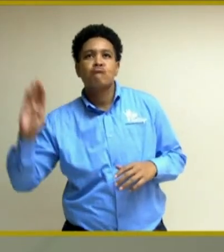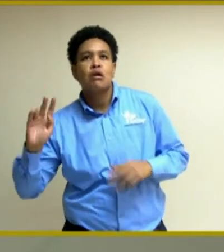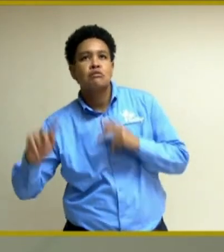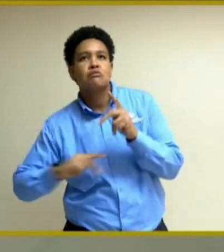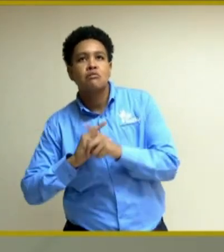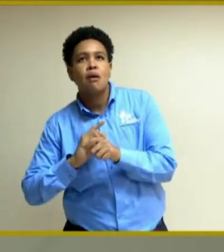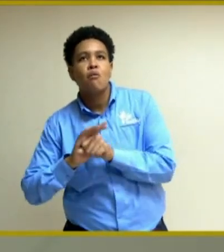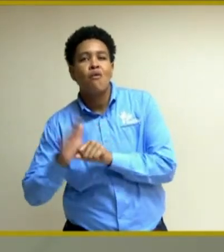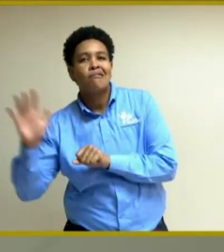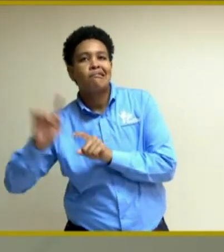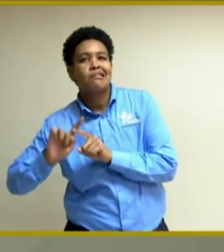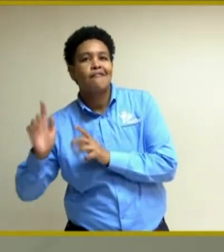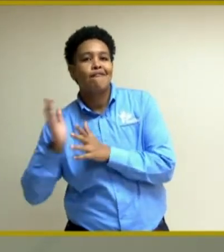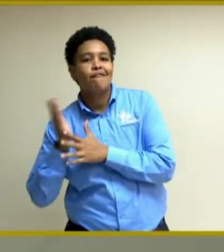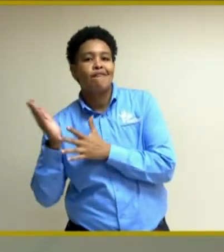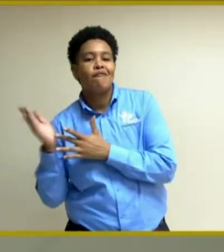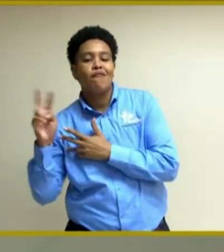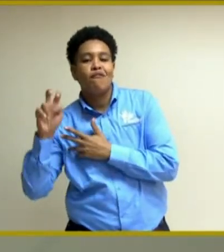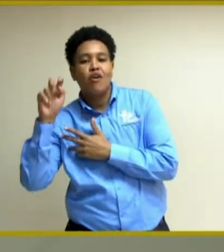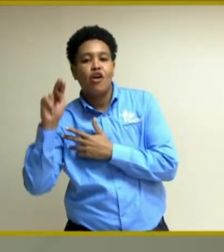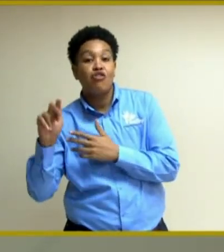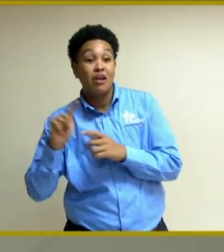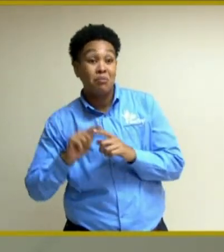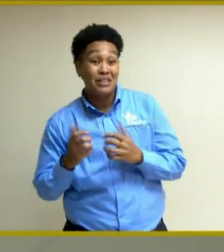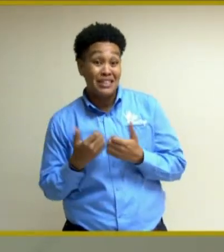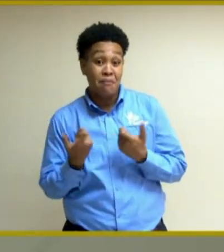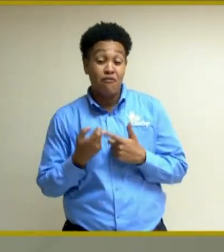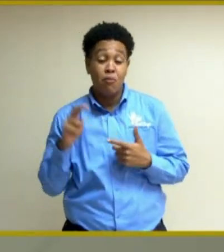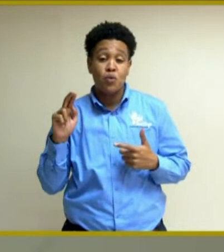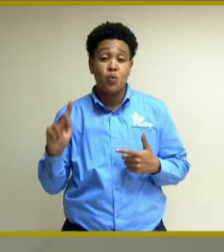However, apart from the UK variant, it takes